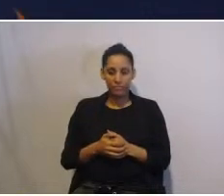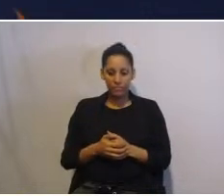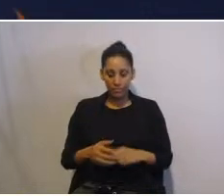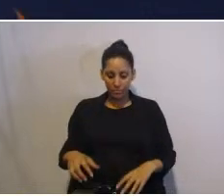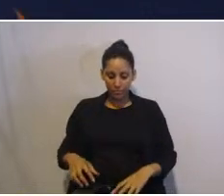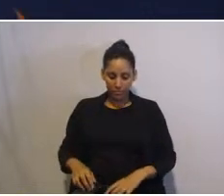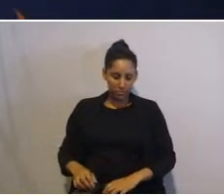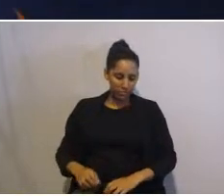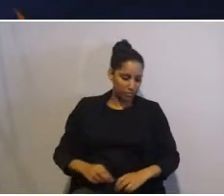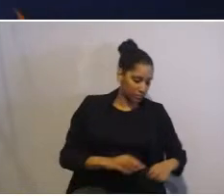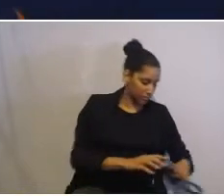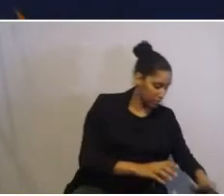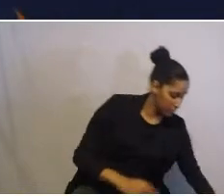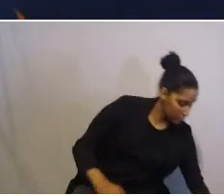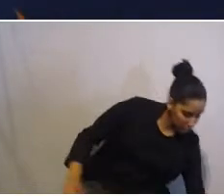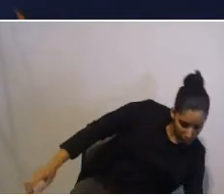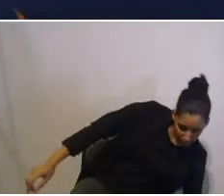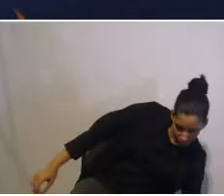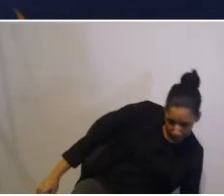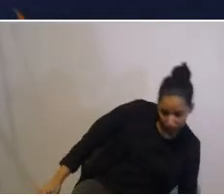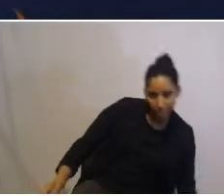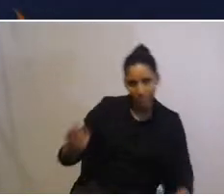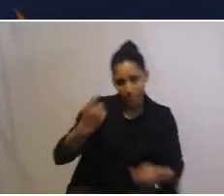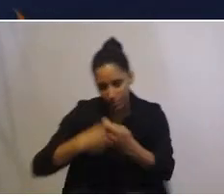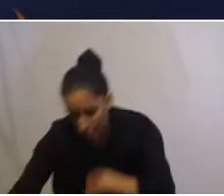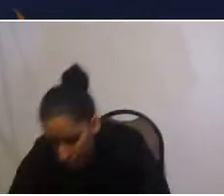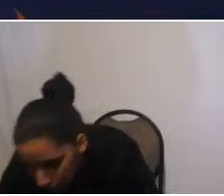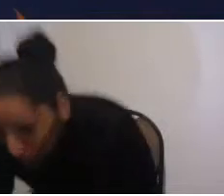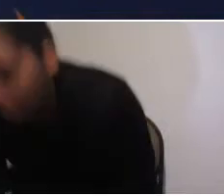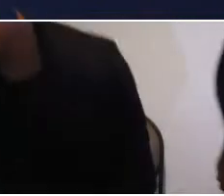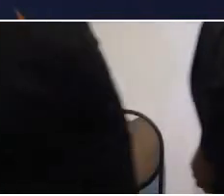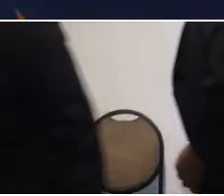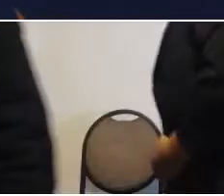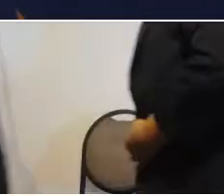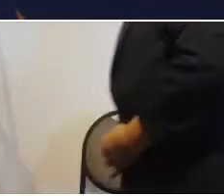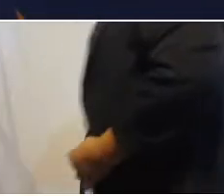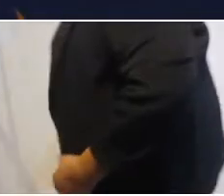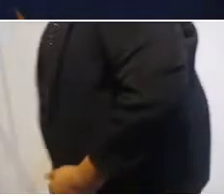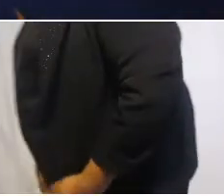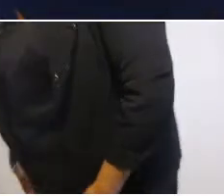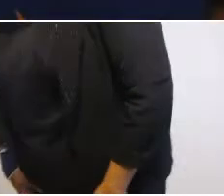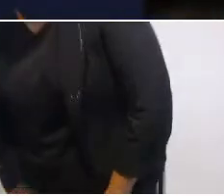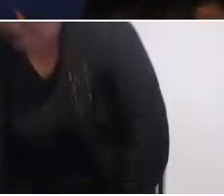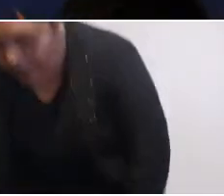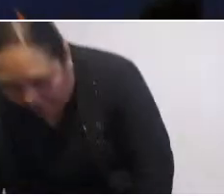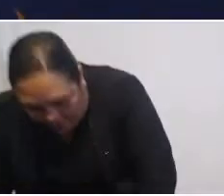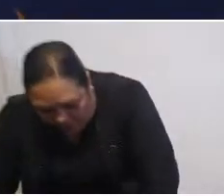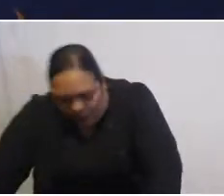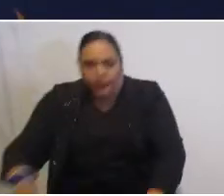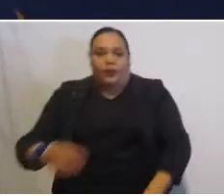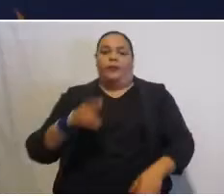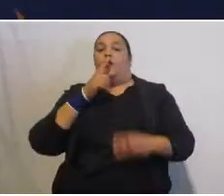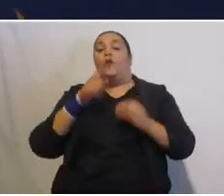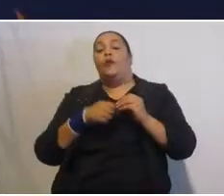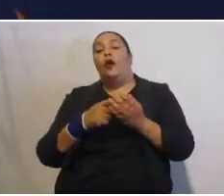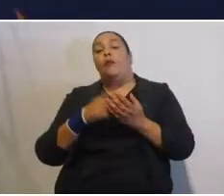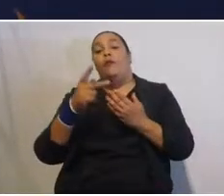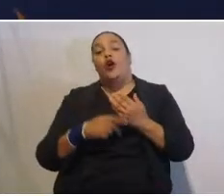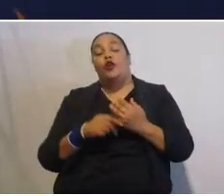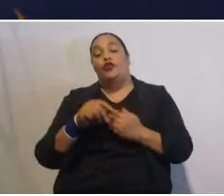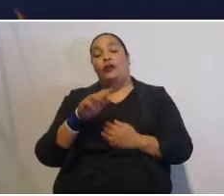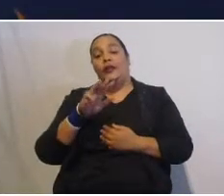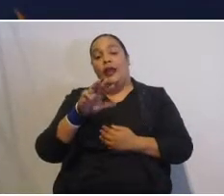speaking under the umbrella of Project 90 by 30.